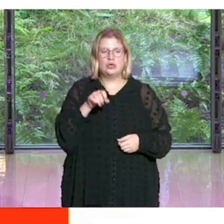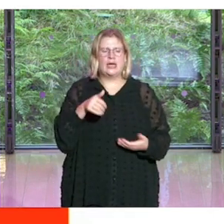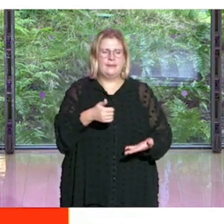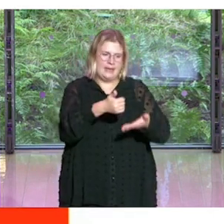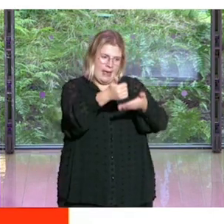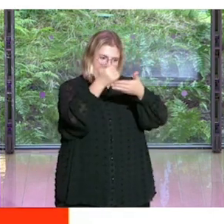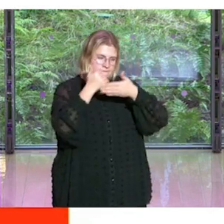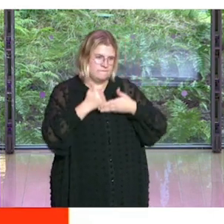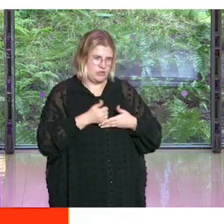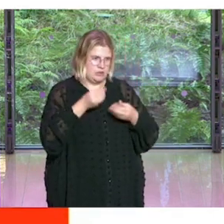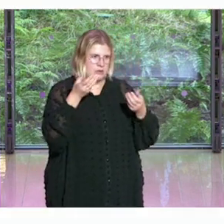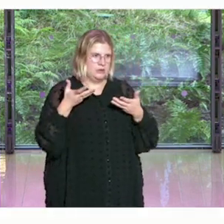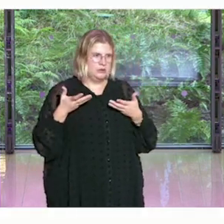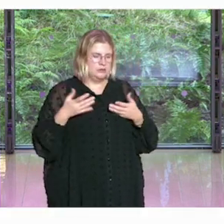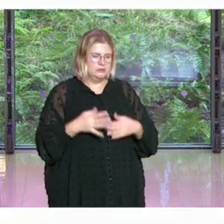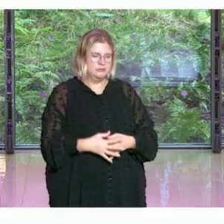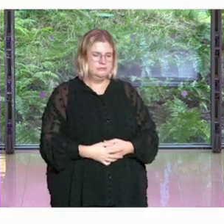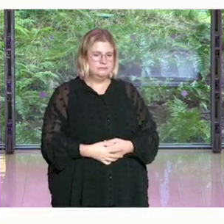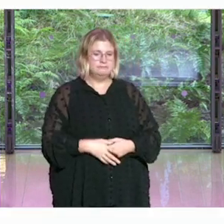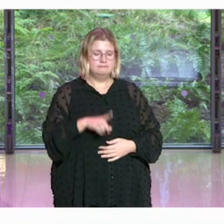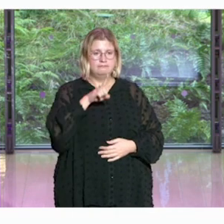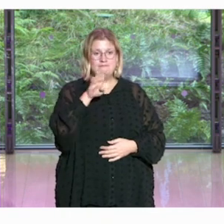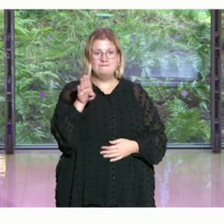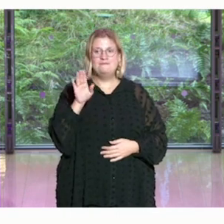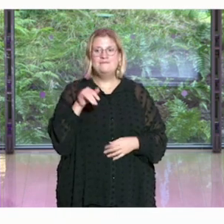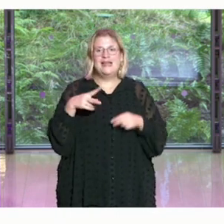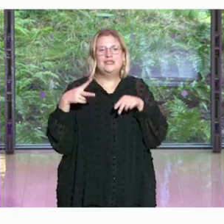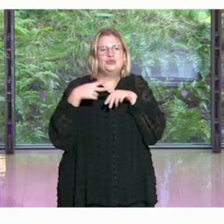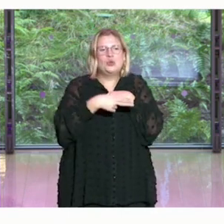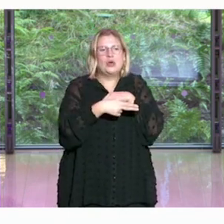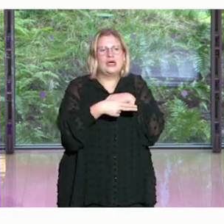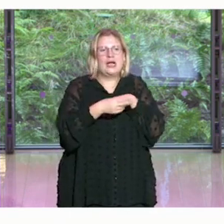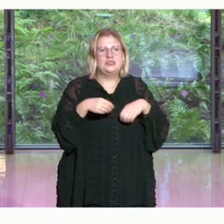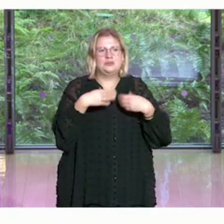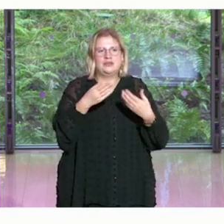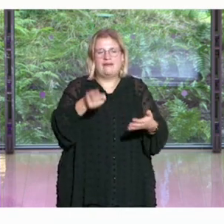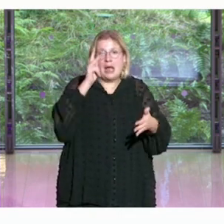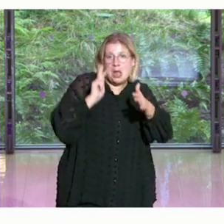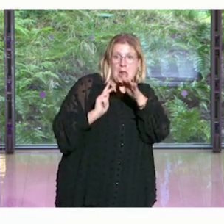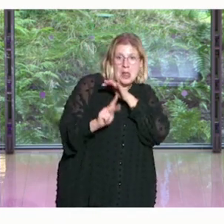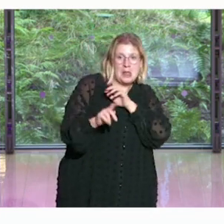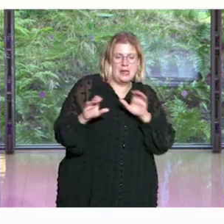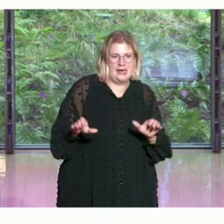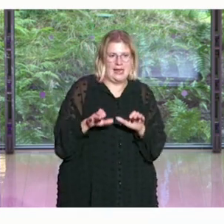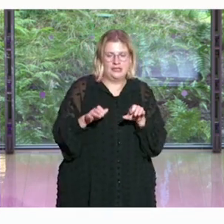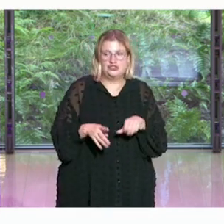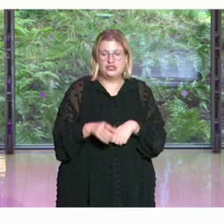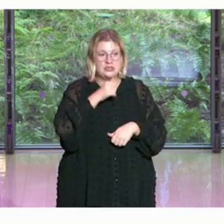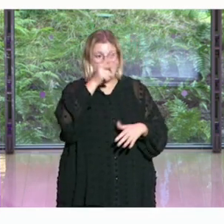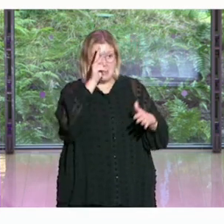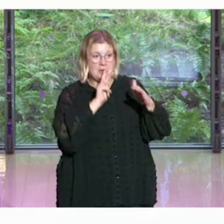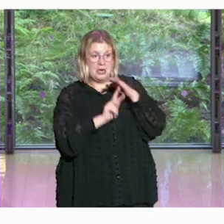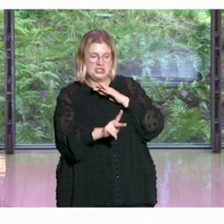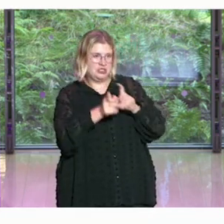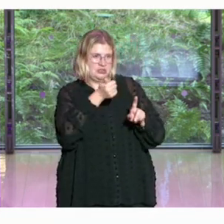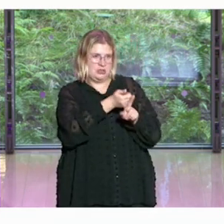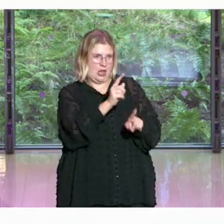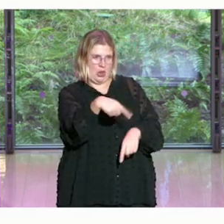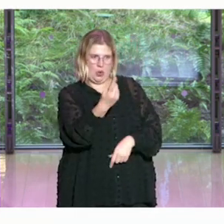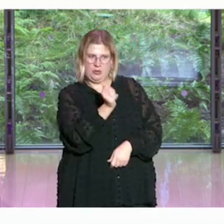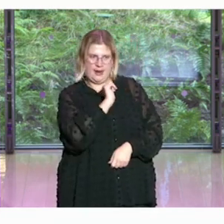really helpful. Dashboards are a shortcut to insights and action. They are not insights in and of